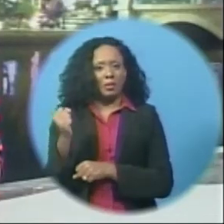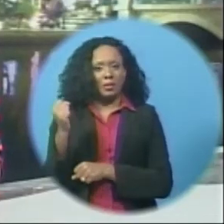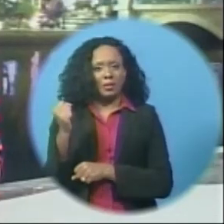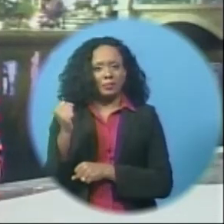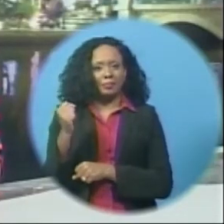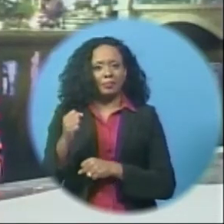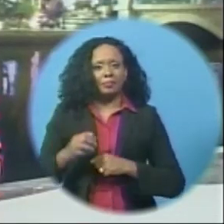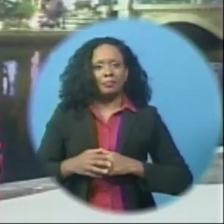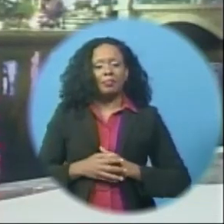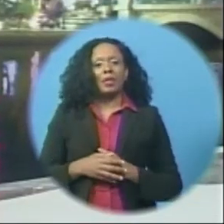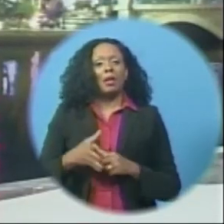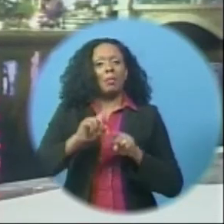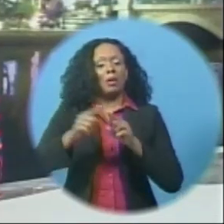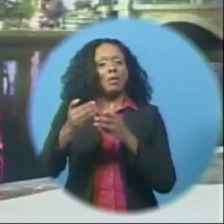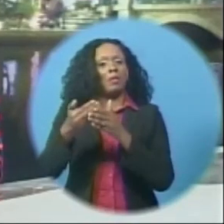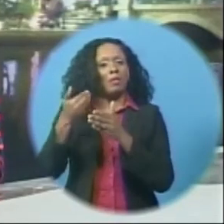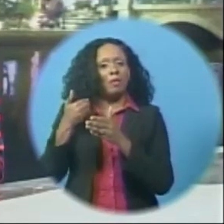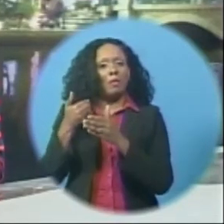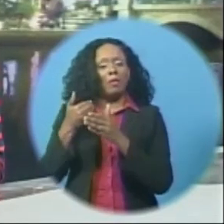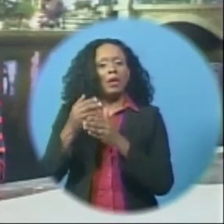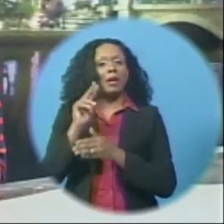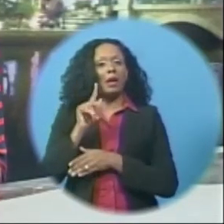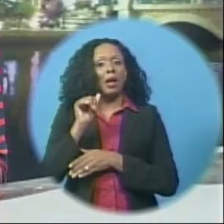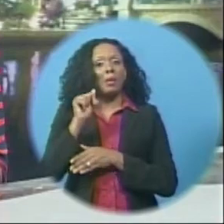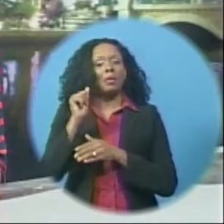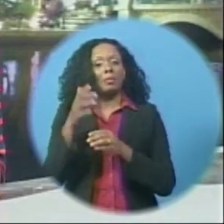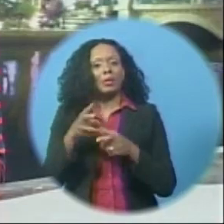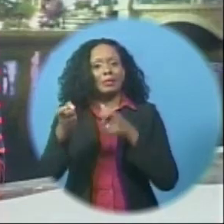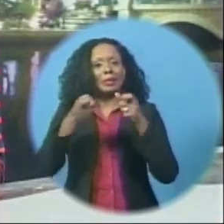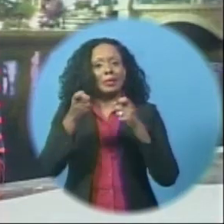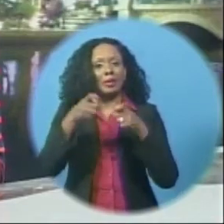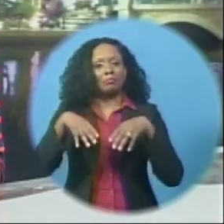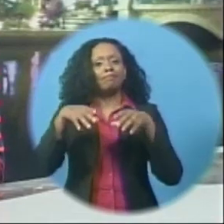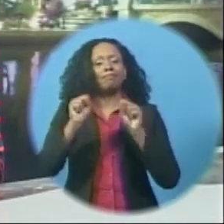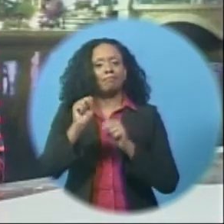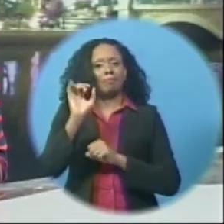People's Partnership Administration, headed by Persad-Besessar.